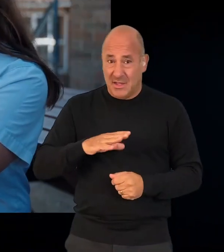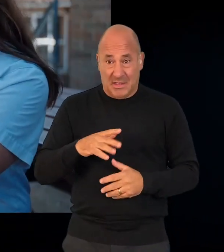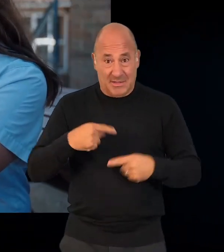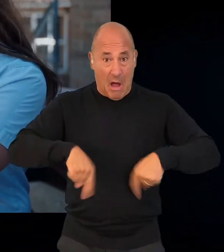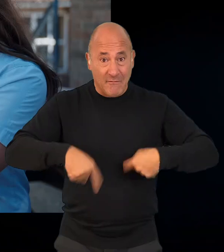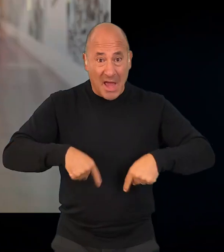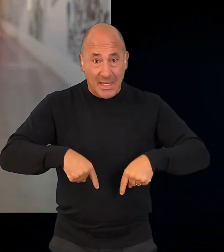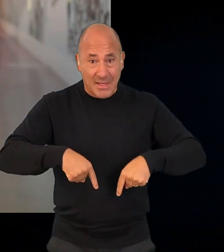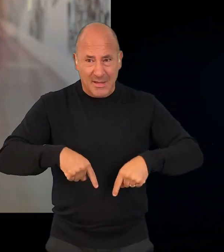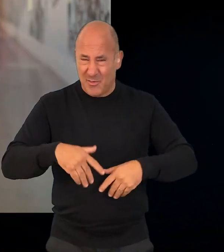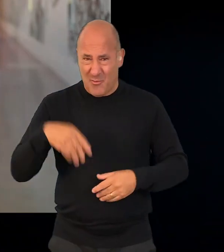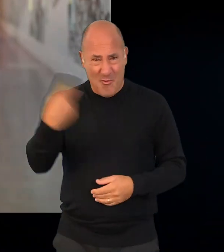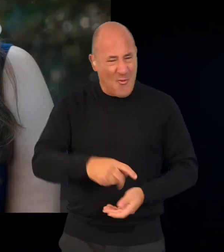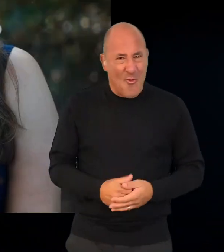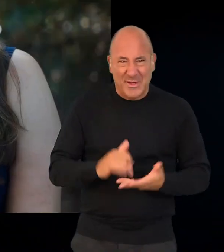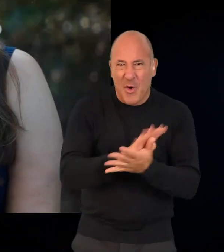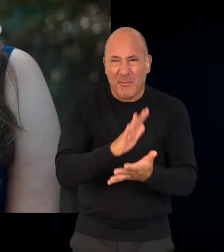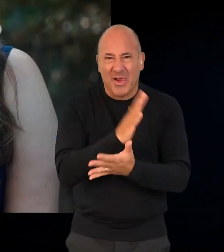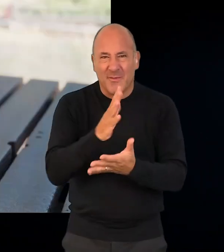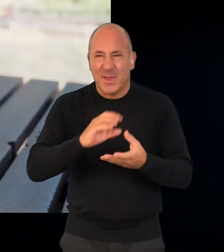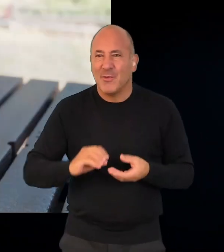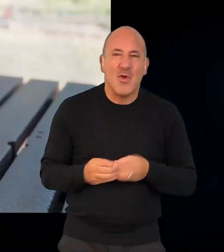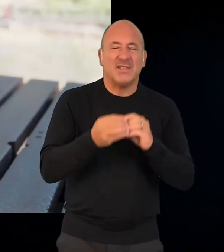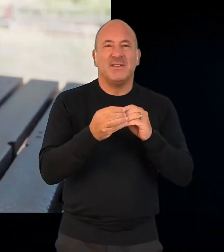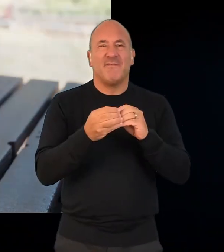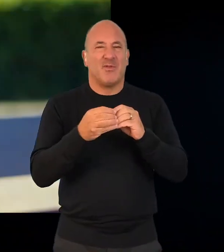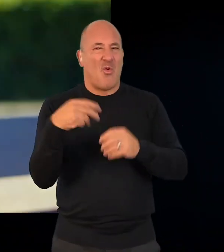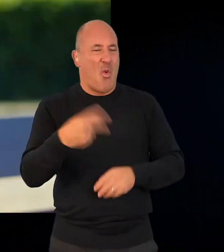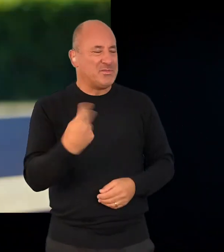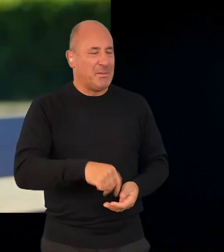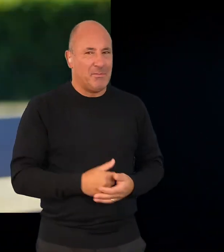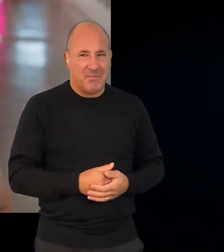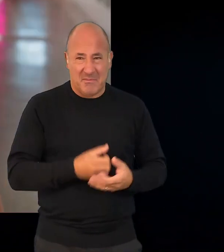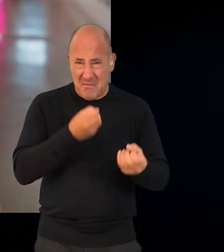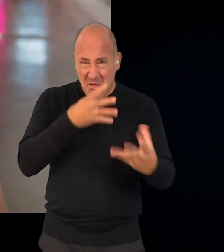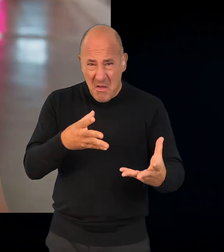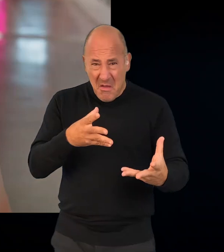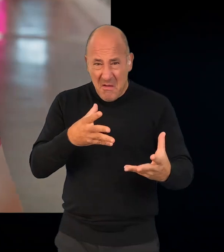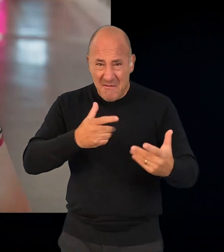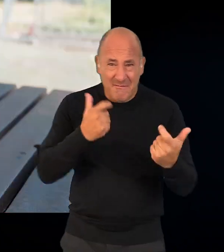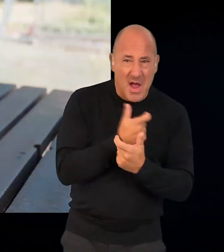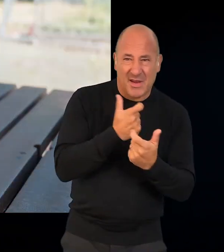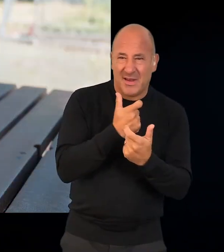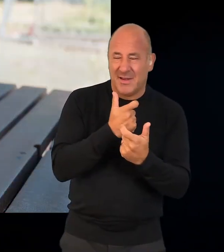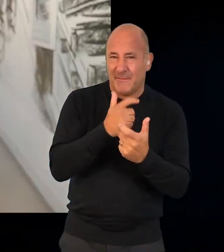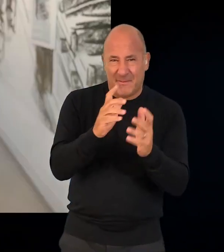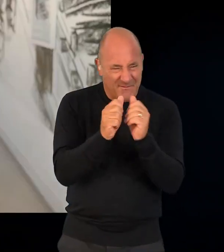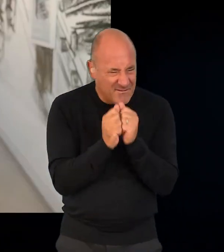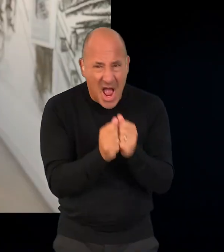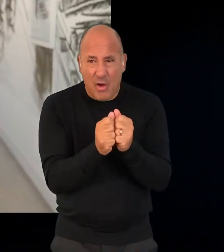some aspects, cracking, enjoyable, creative, awesome, fantastic,